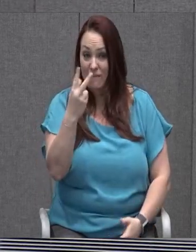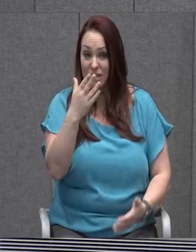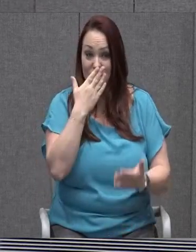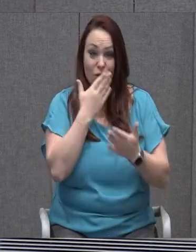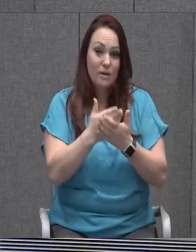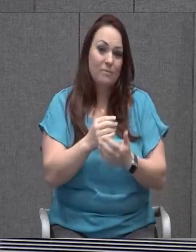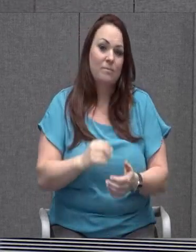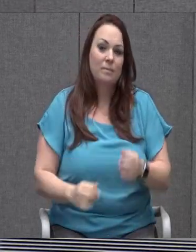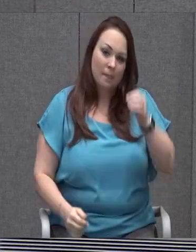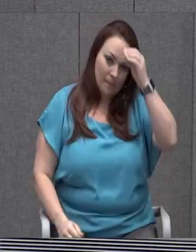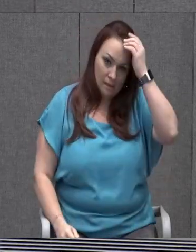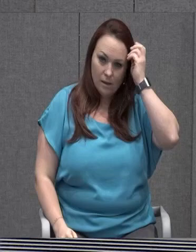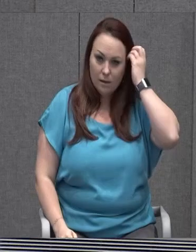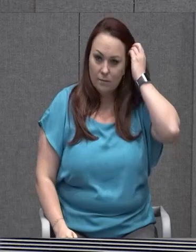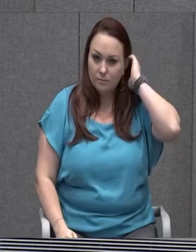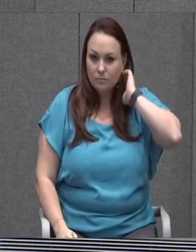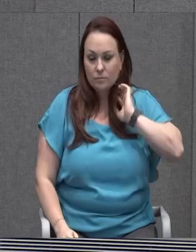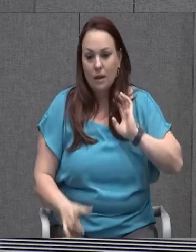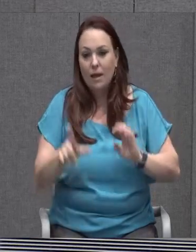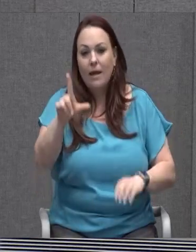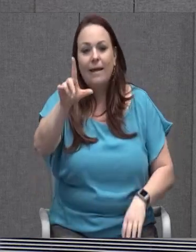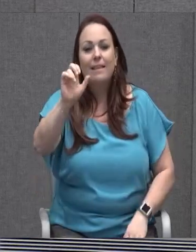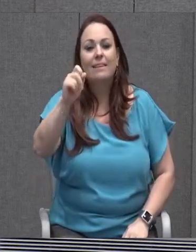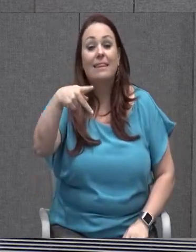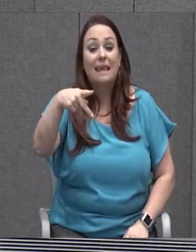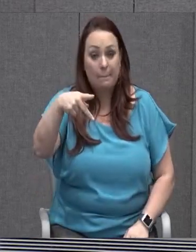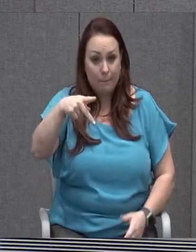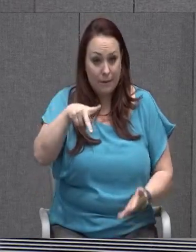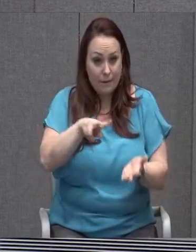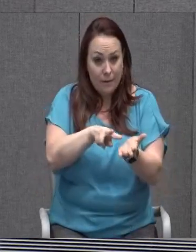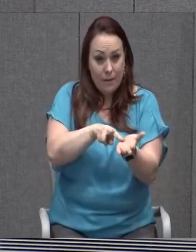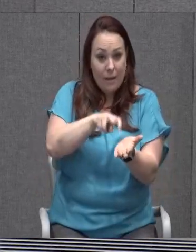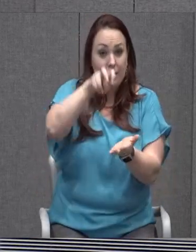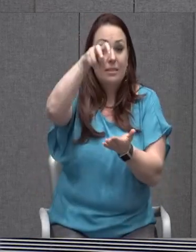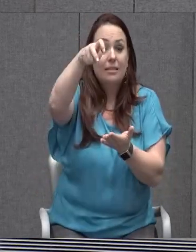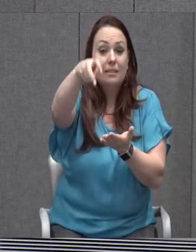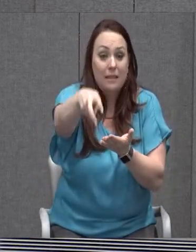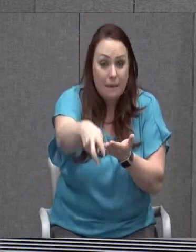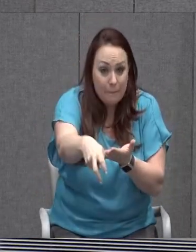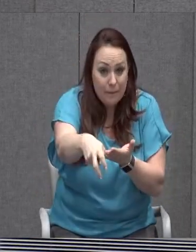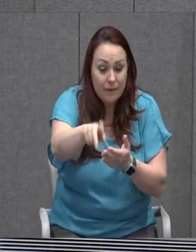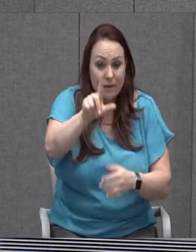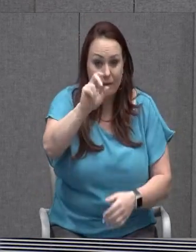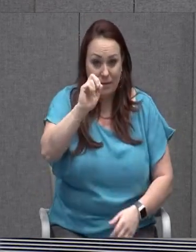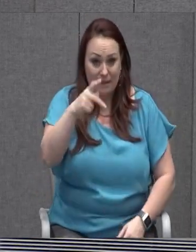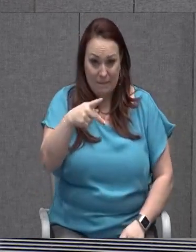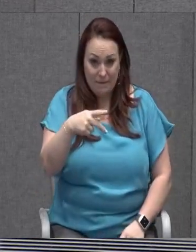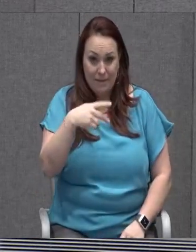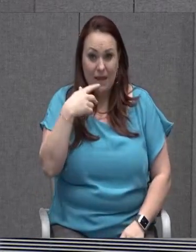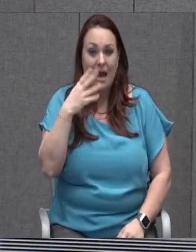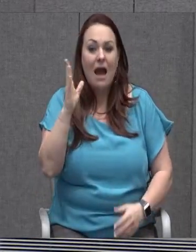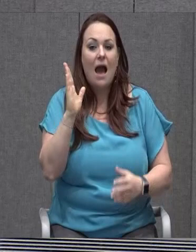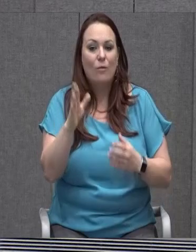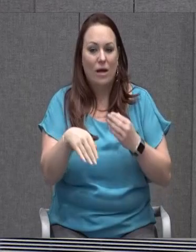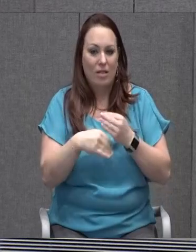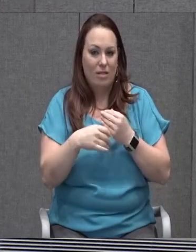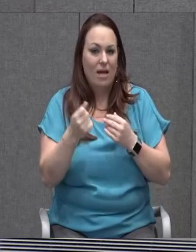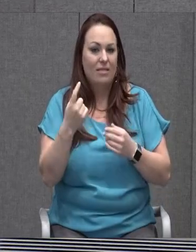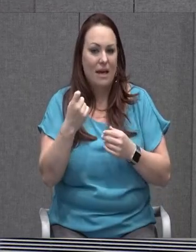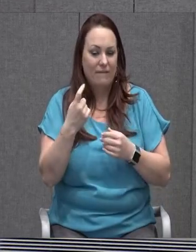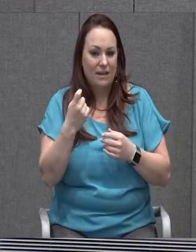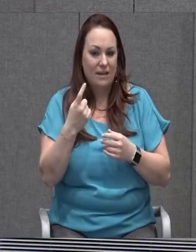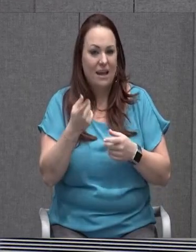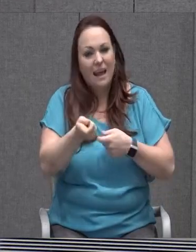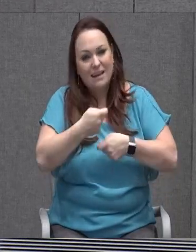That's your number? Okay, I'm going to Leaping. go. That's leaping. I'm going to go 11. And instead